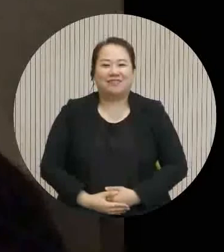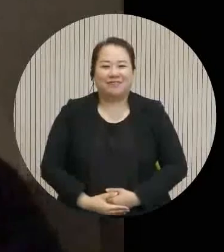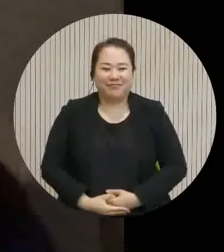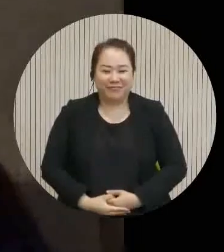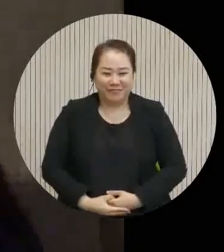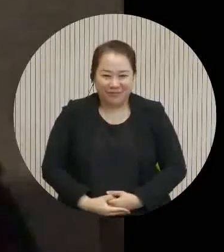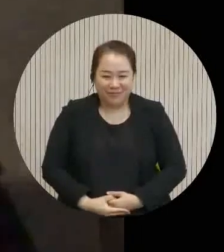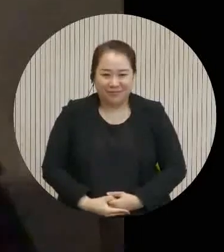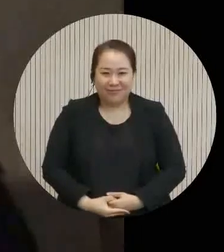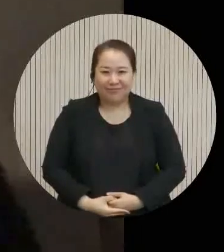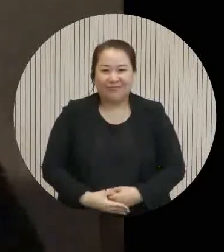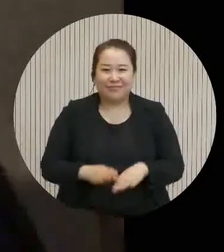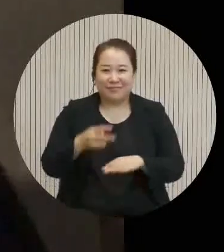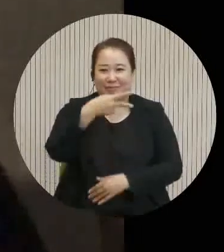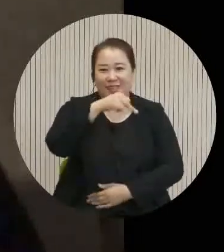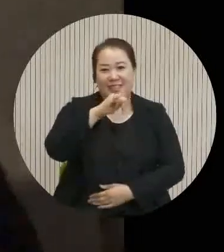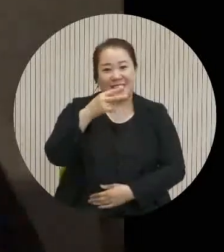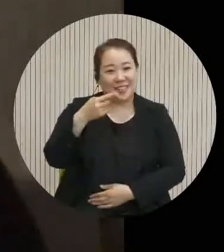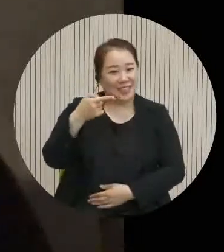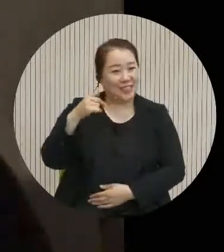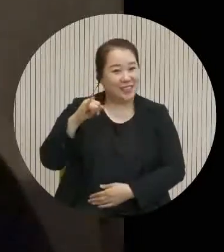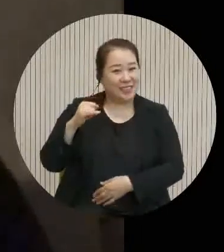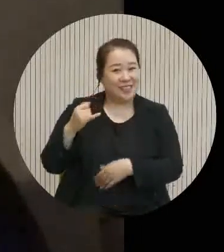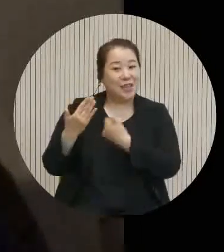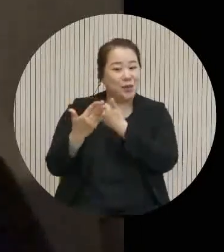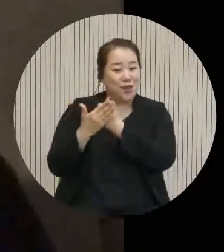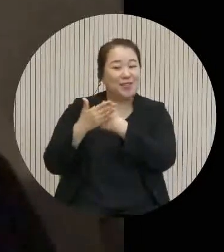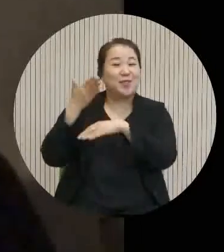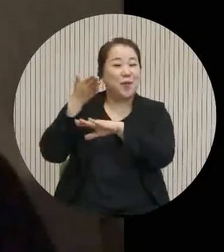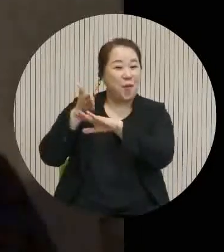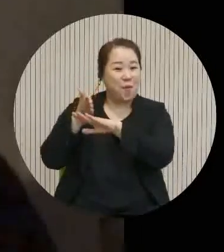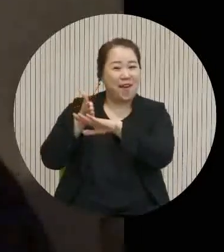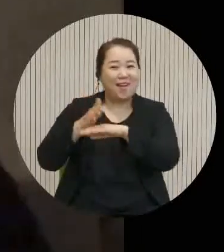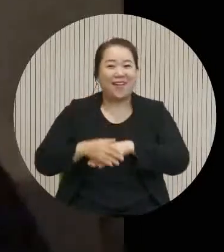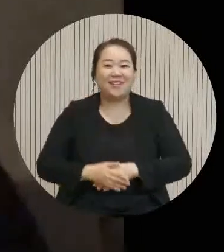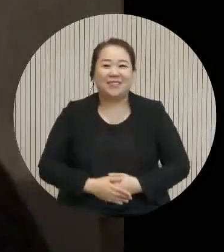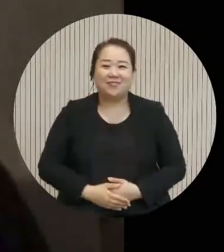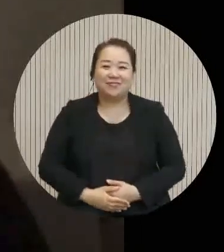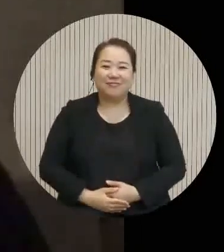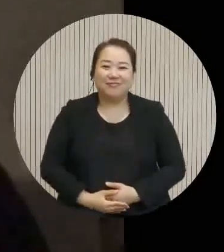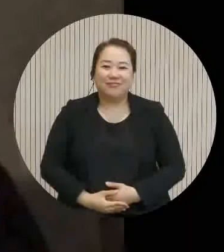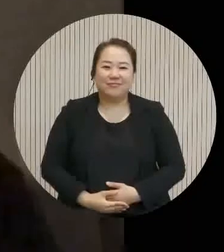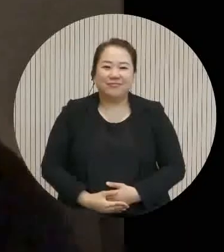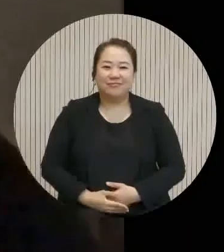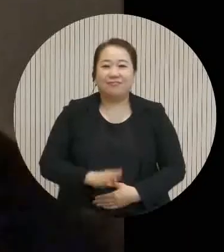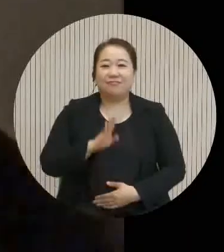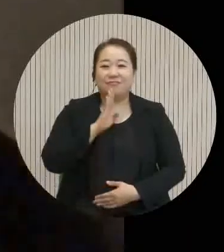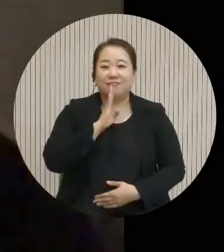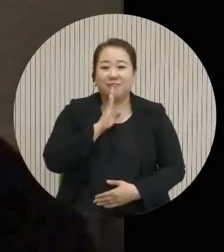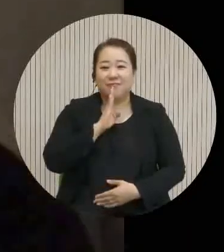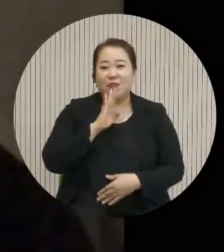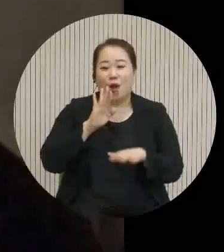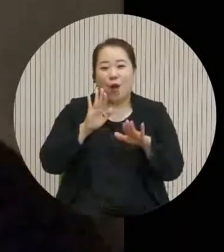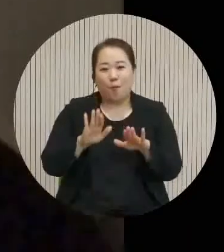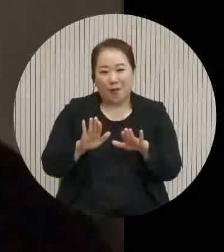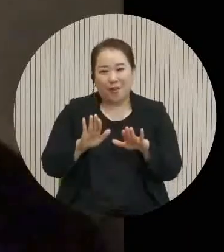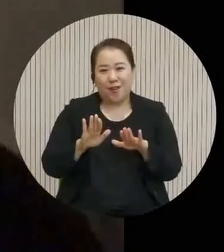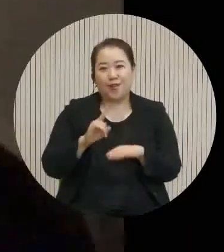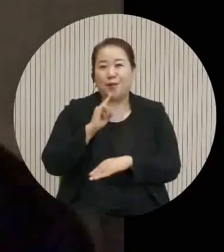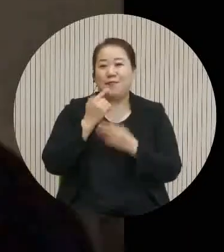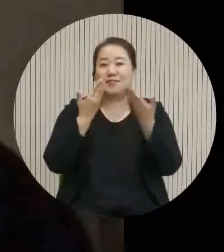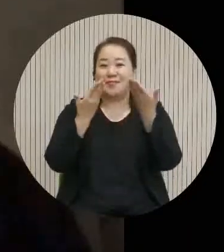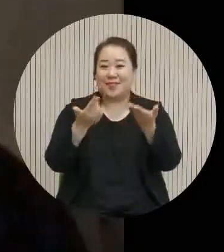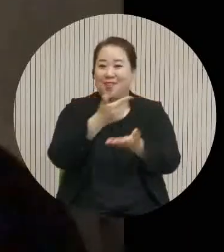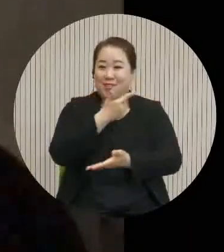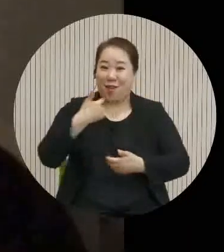let me say thank you to Sydney Glasser for helping me out. It's been good talking to you. Sydney's going to wave